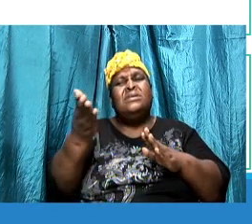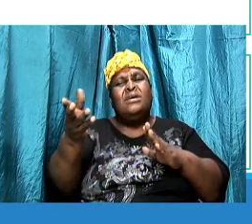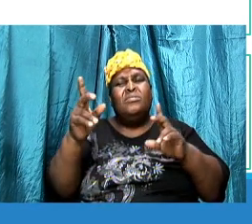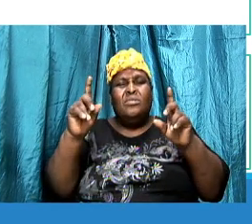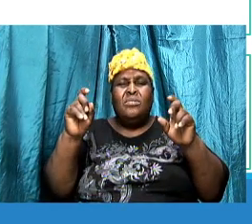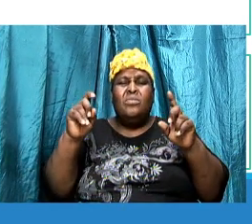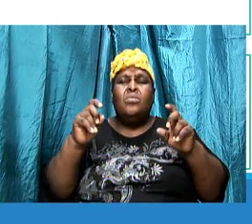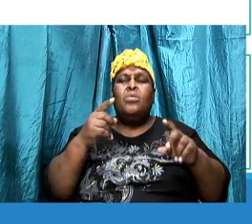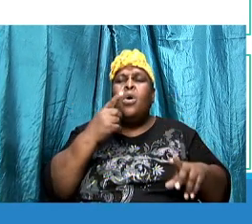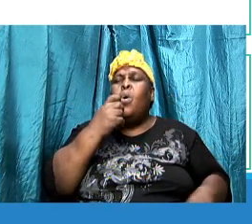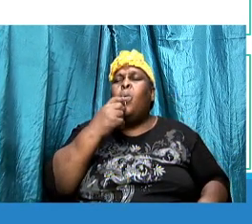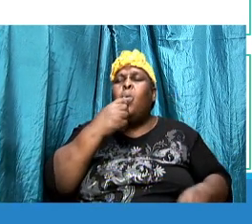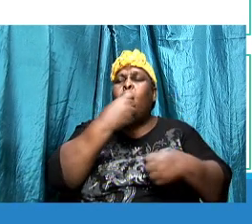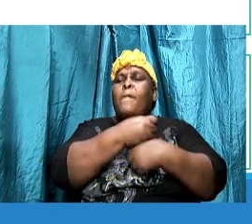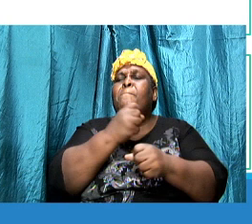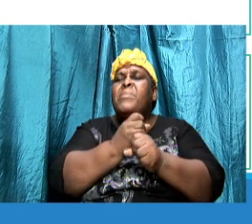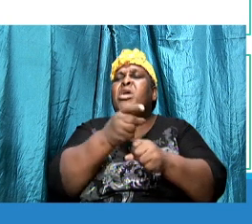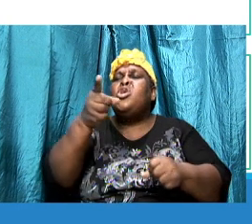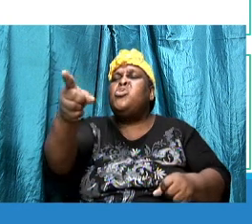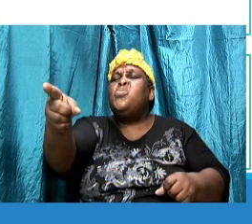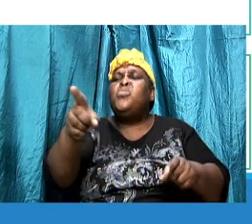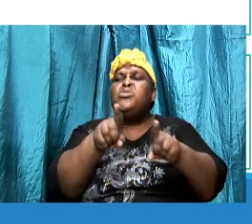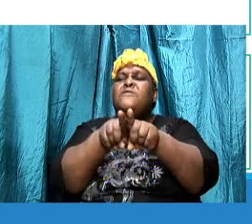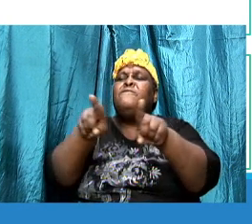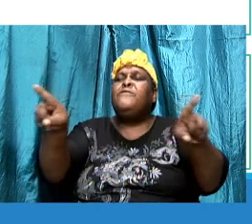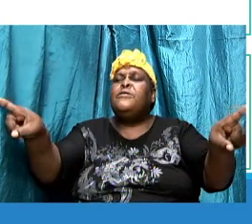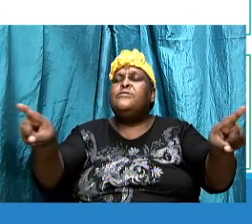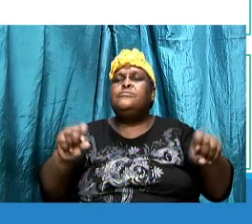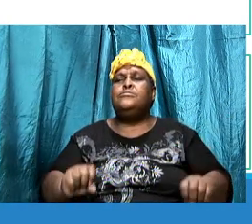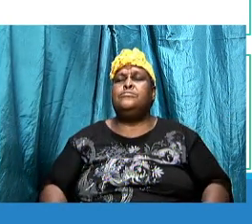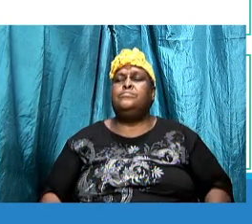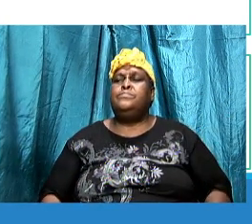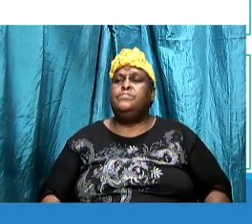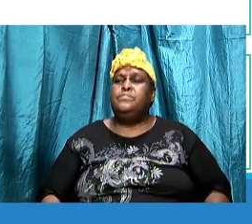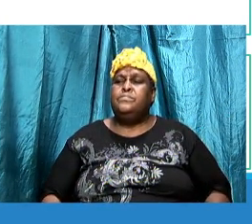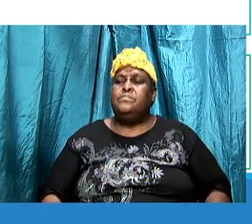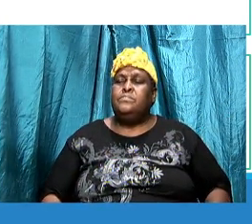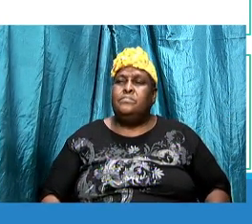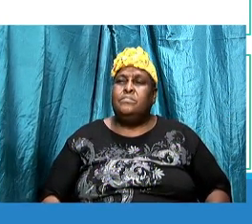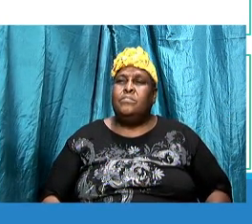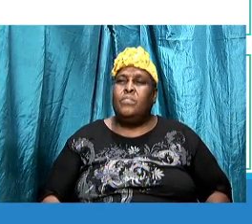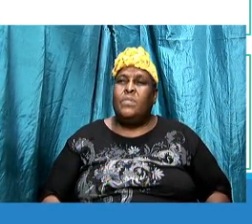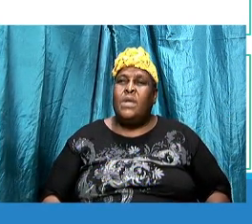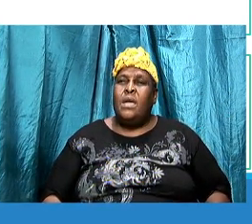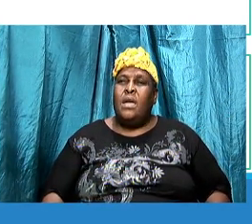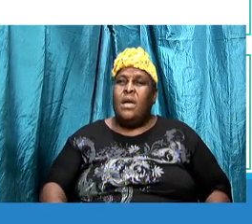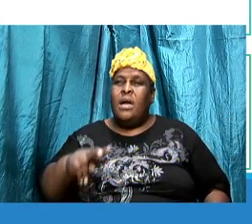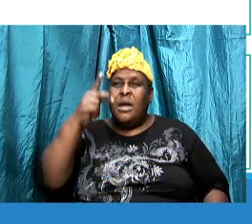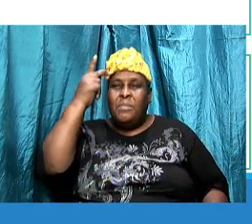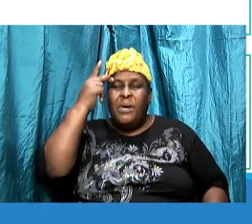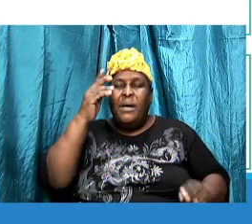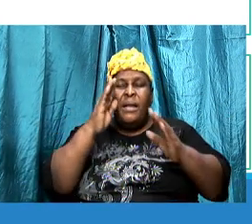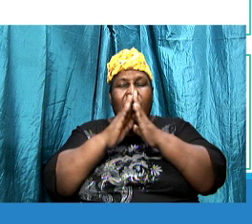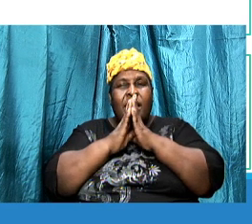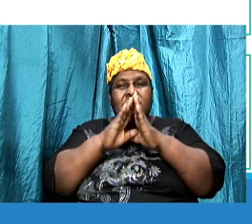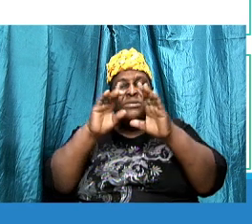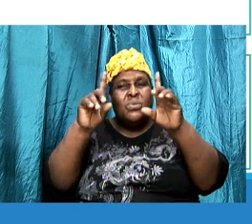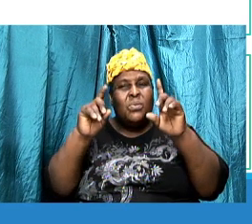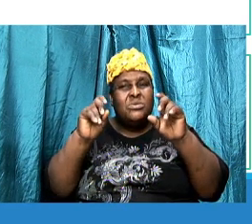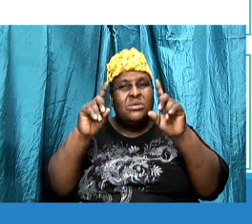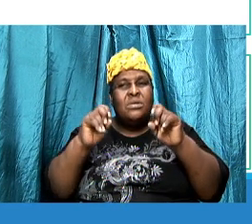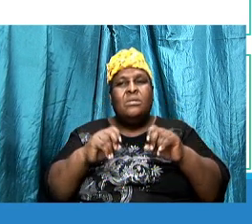to differ, or who makes you different? And then he asked them another question. He said,